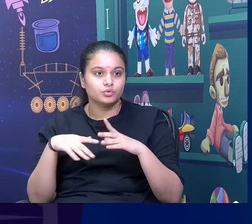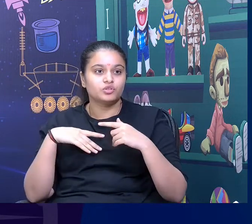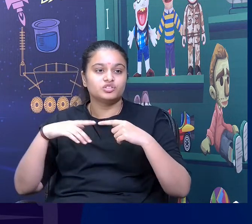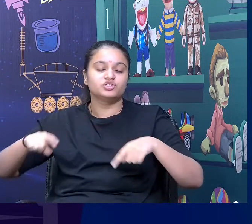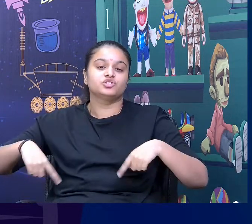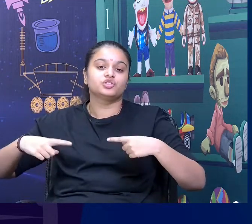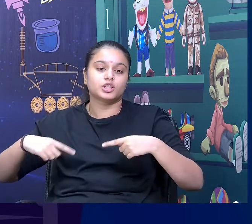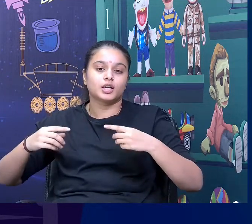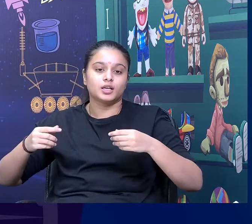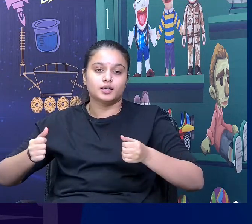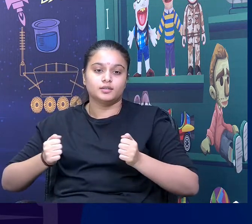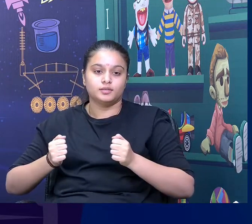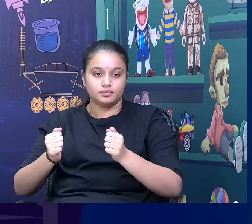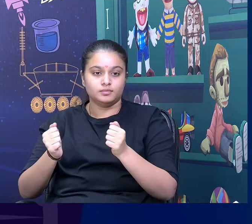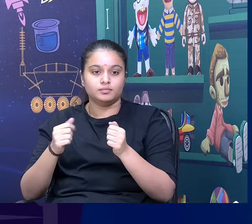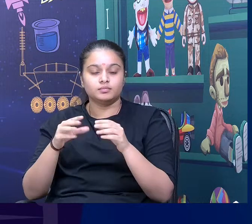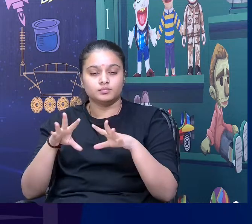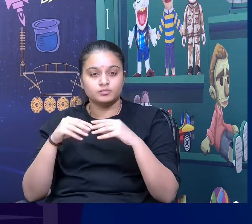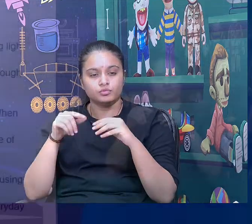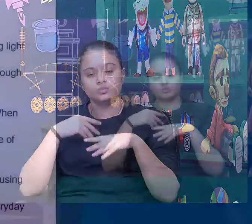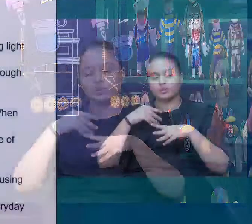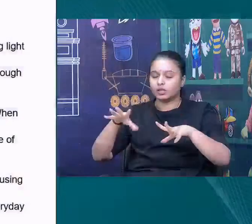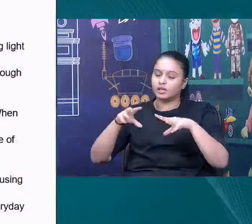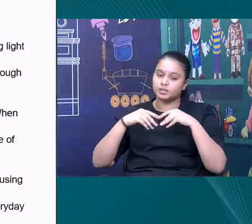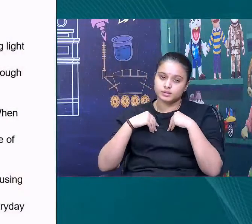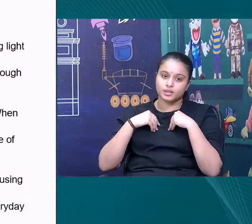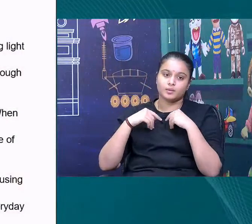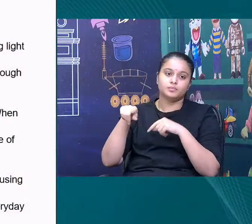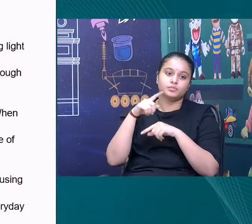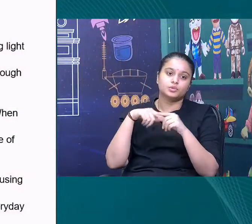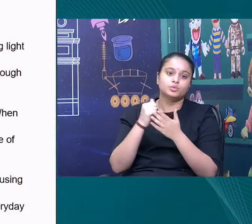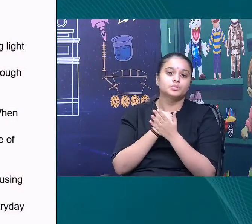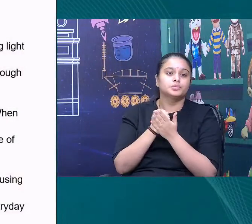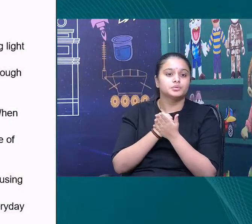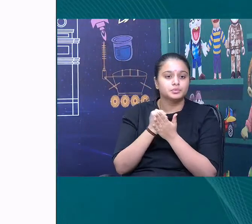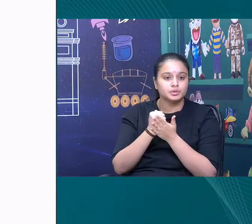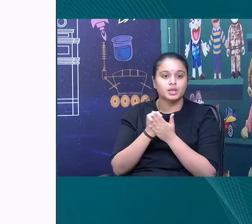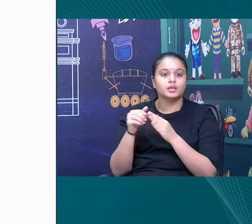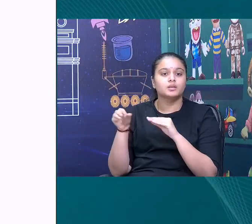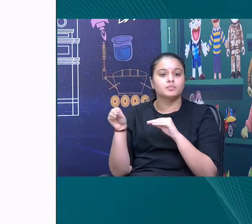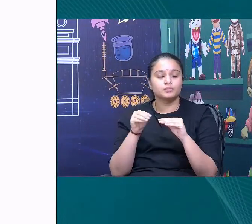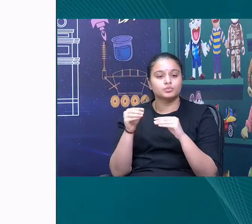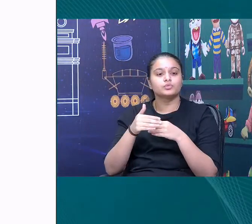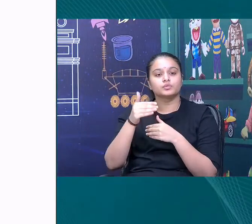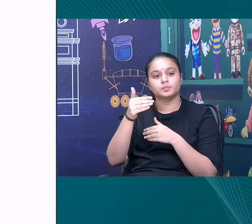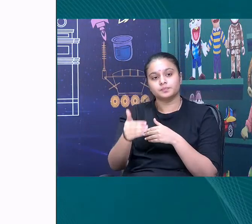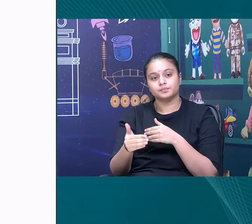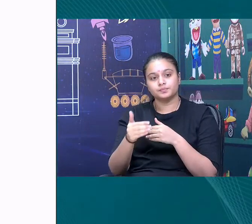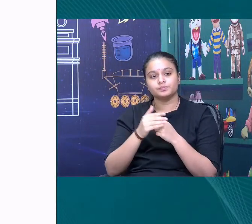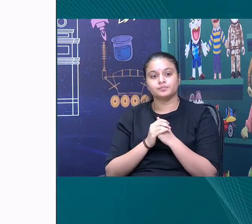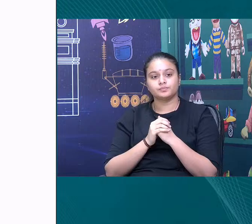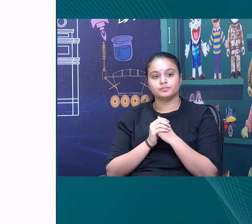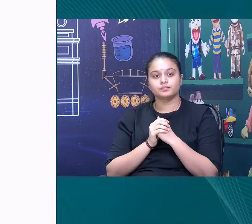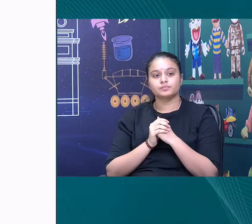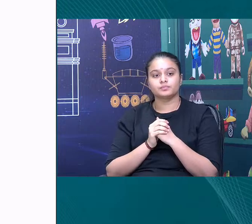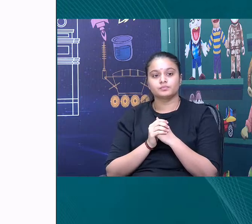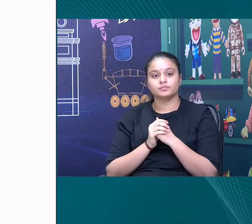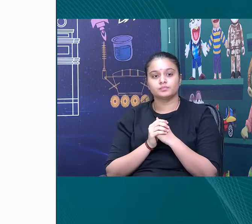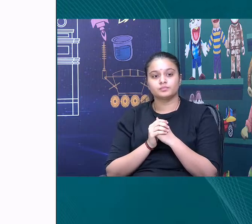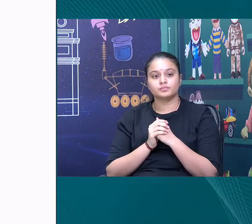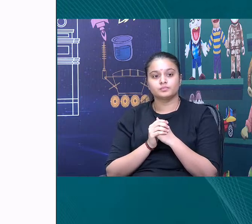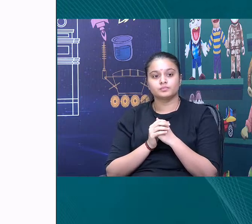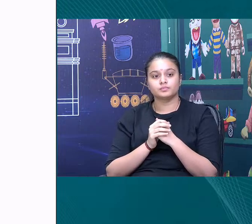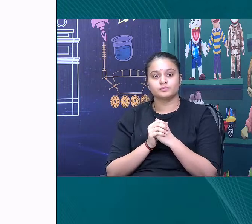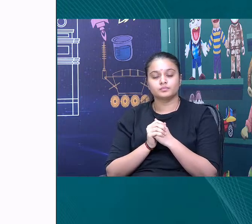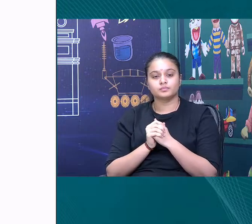chair. So in a way, they have accepted themselves, and they're trying, both of them are trying to move forward. So I also